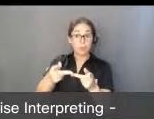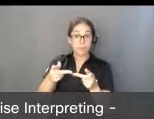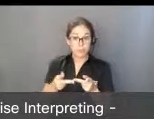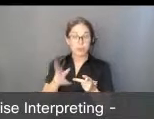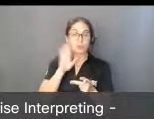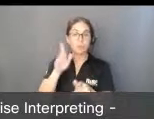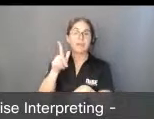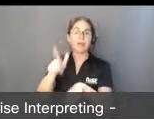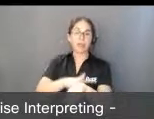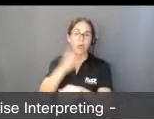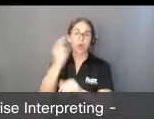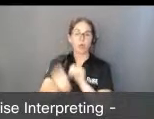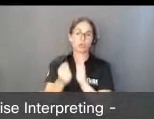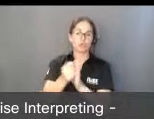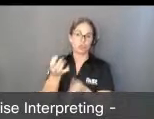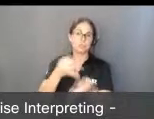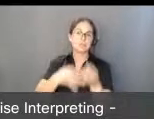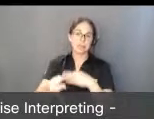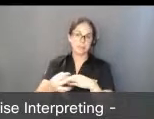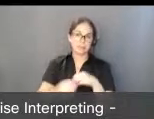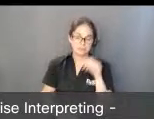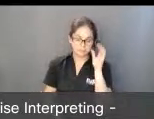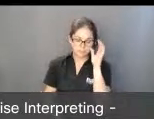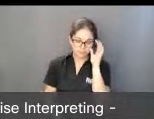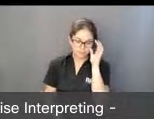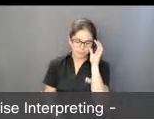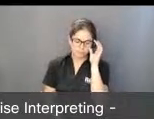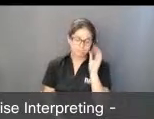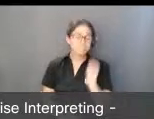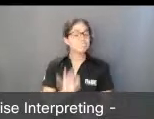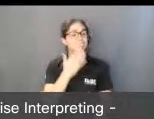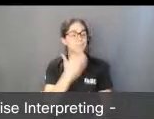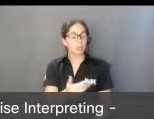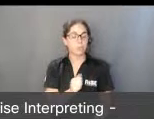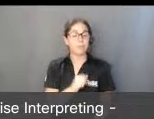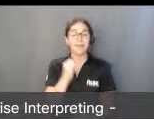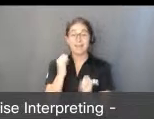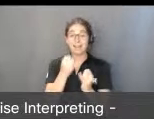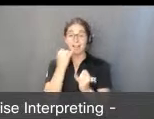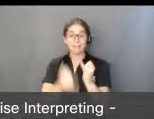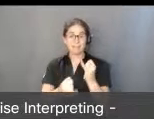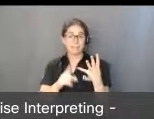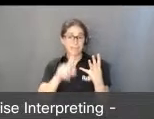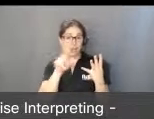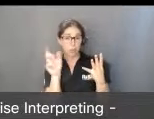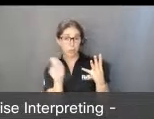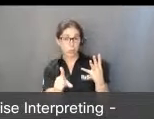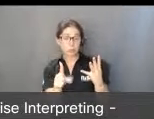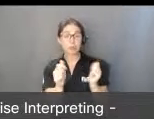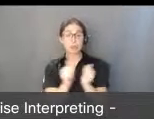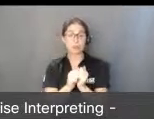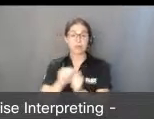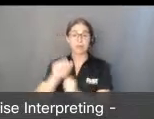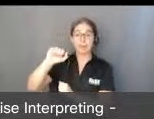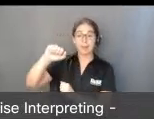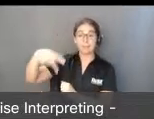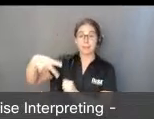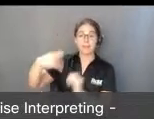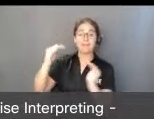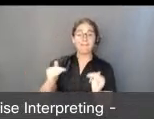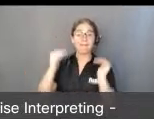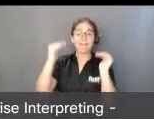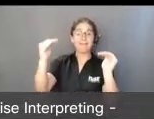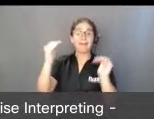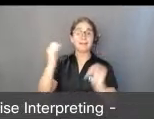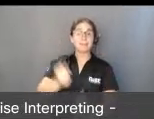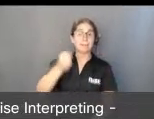Okay, thank you for that. And then my final question had to do with advanced placement. As